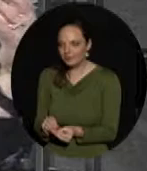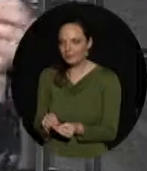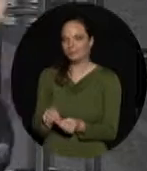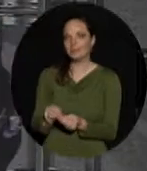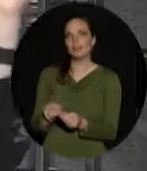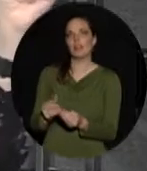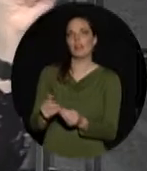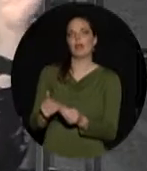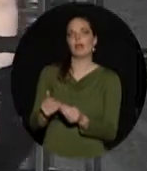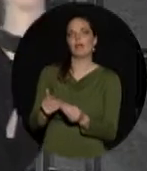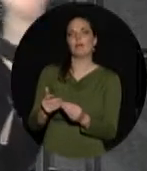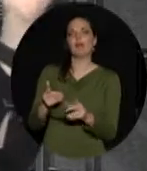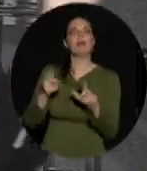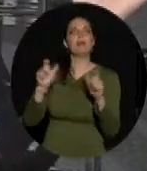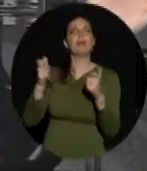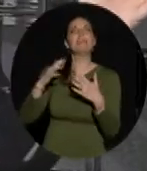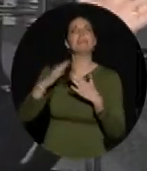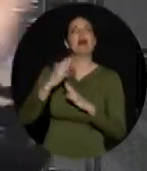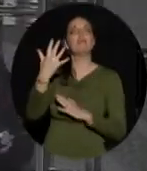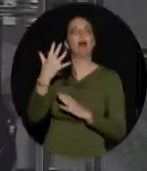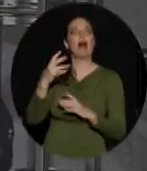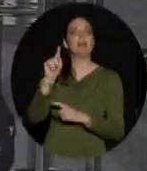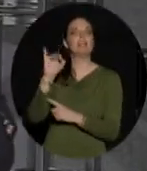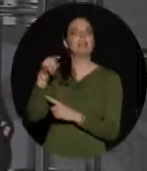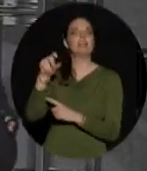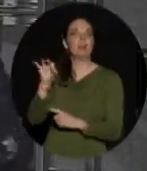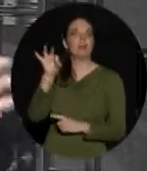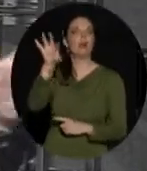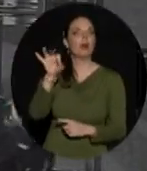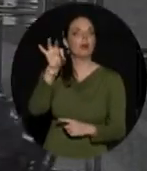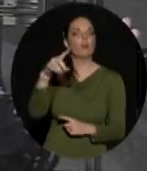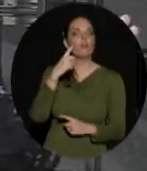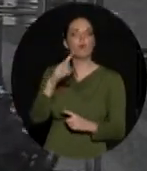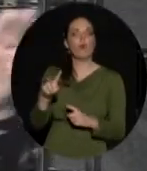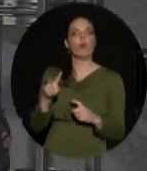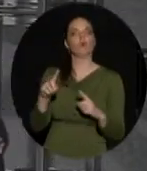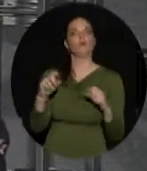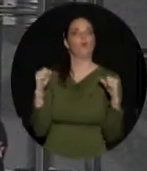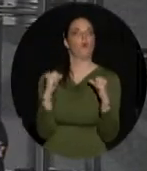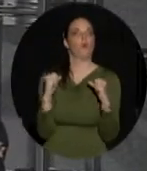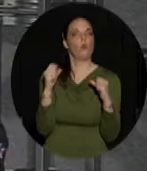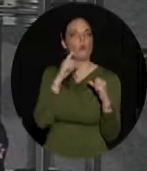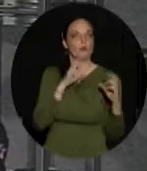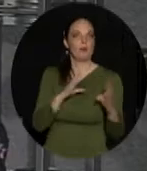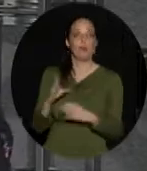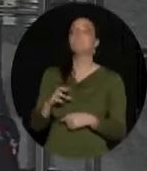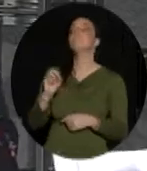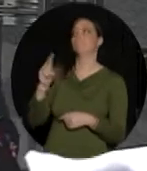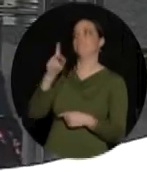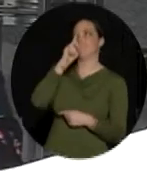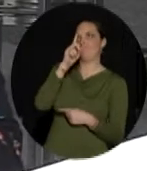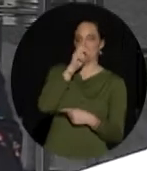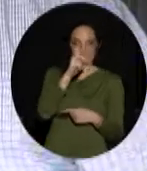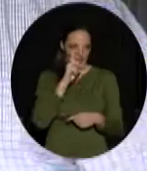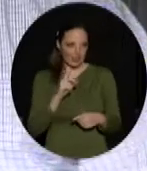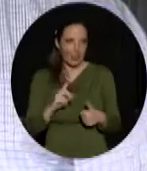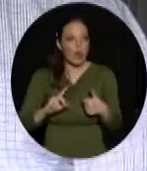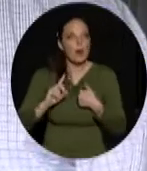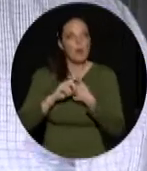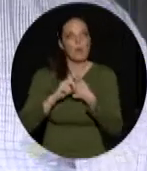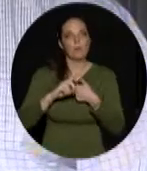re-go over some of the top 5 major tips you think everyone should have for winter preparedness. Okay, absolutely. So number 1, I would say winterizing your